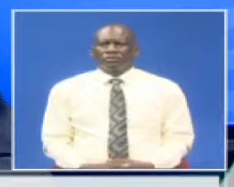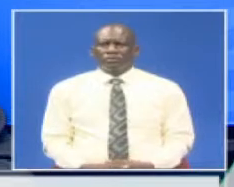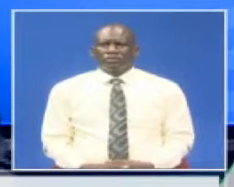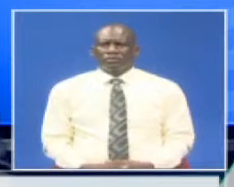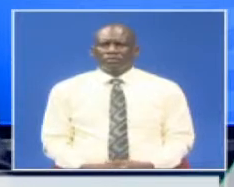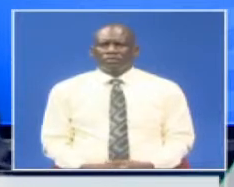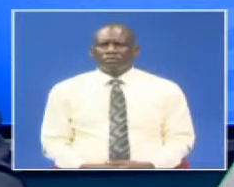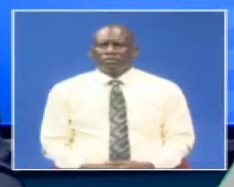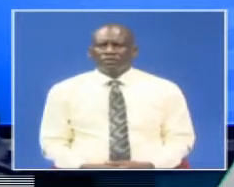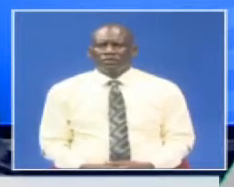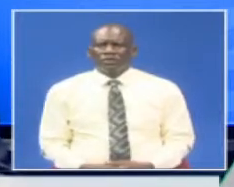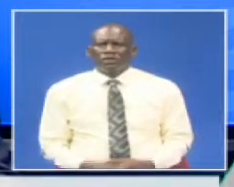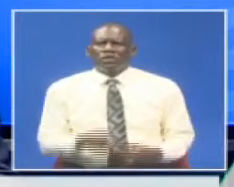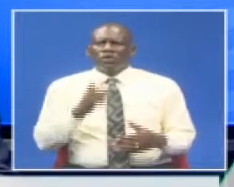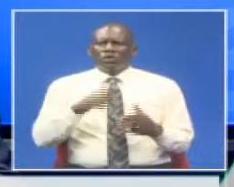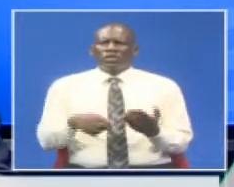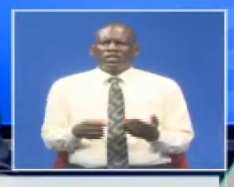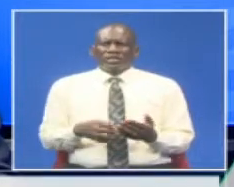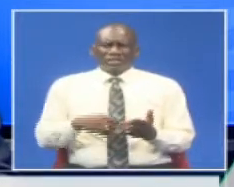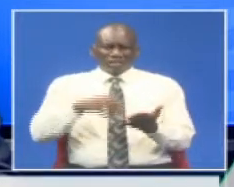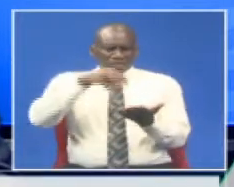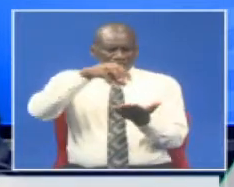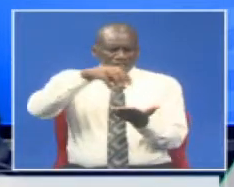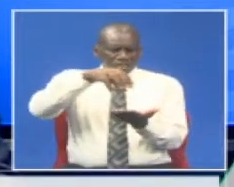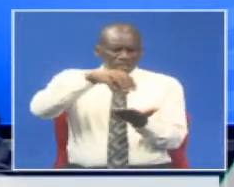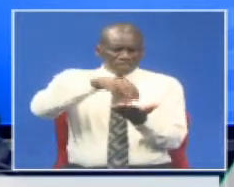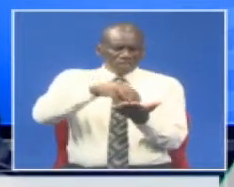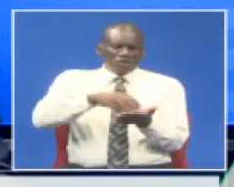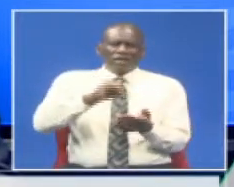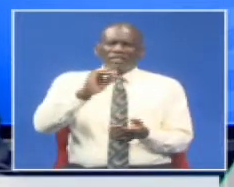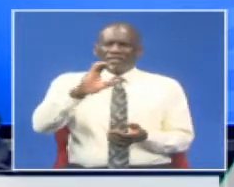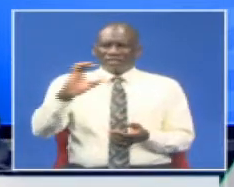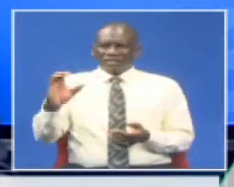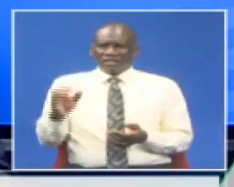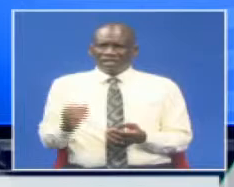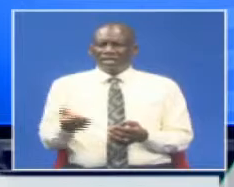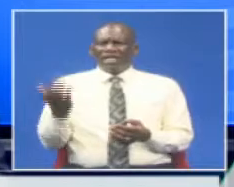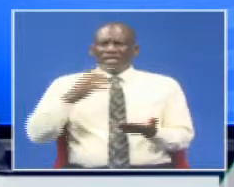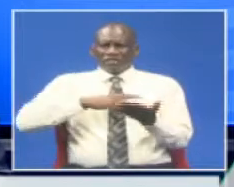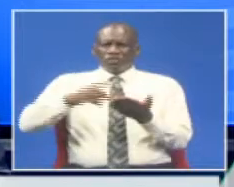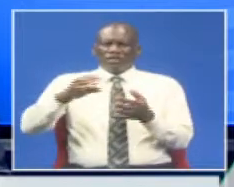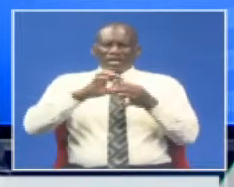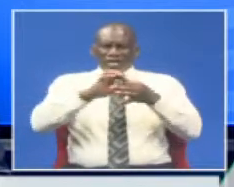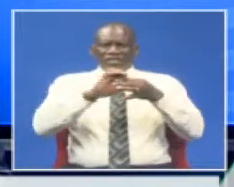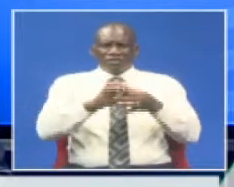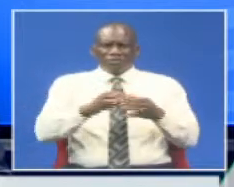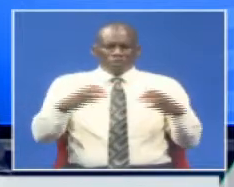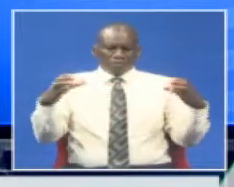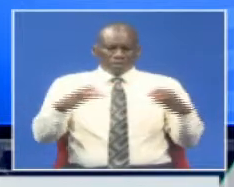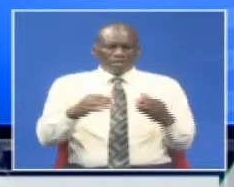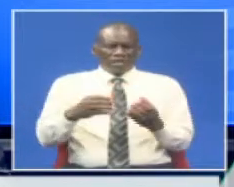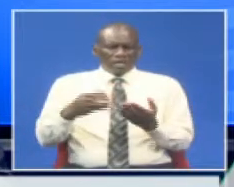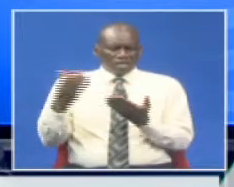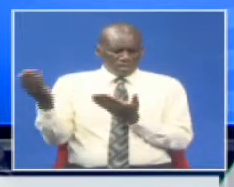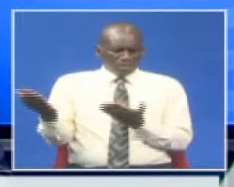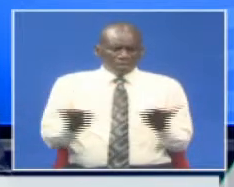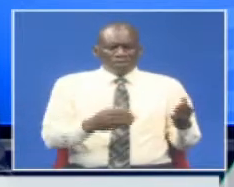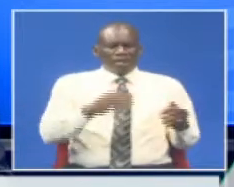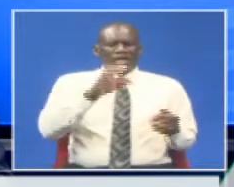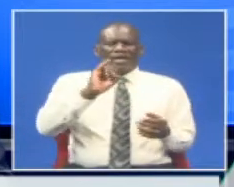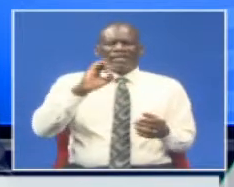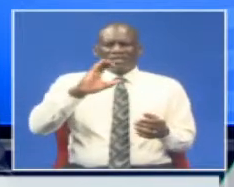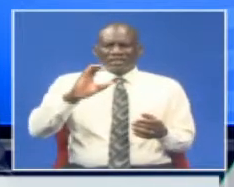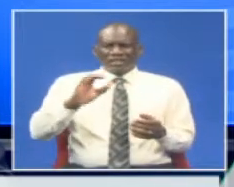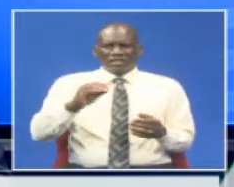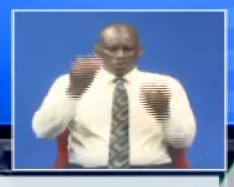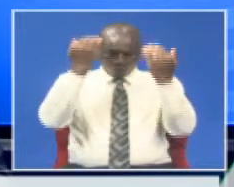What is the threshold of pressing charges at the International Criminal Court? Last week, the Azimio la Umoja party invited the Hague-based court to